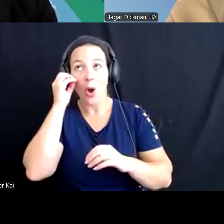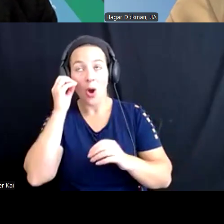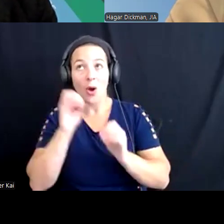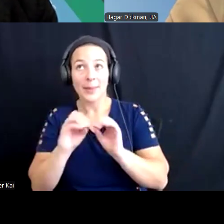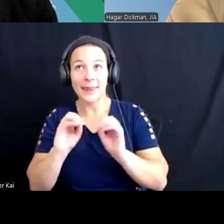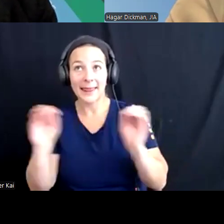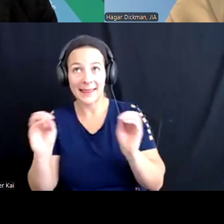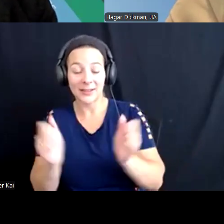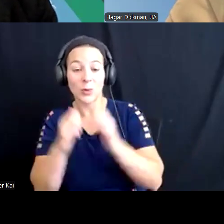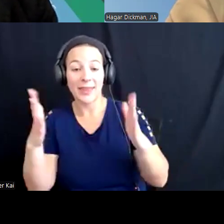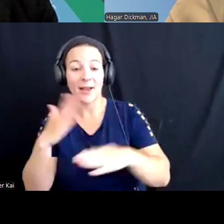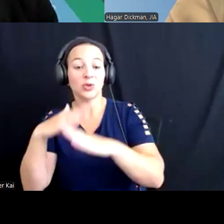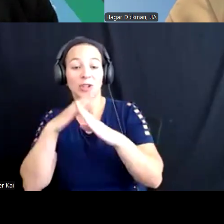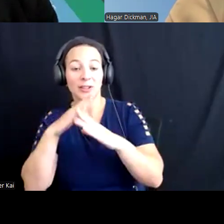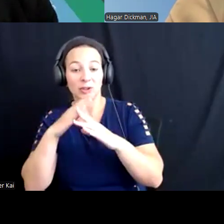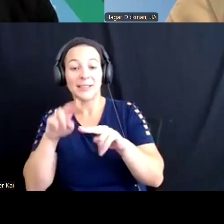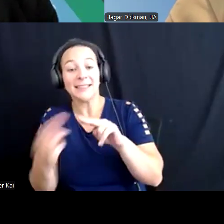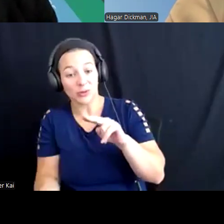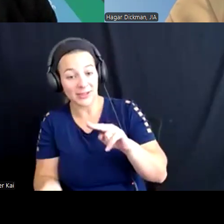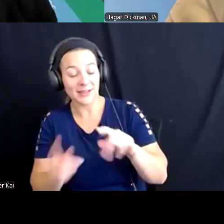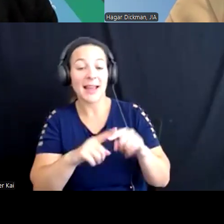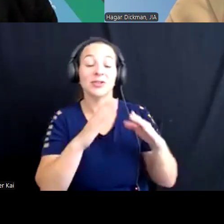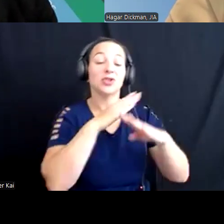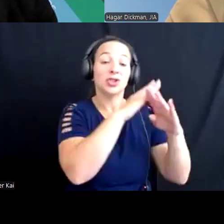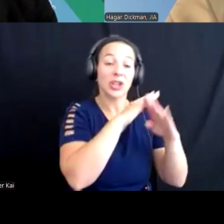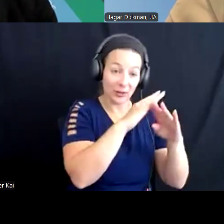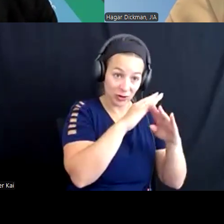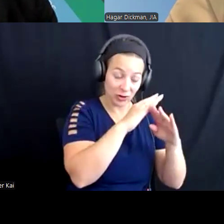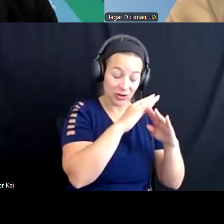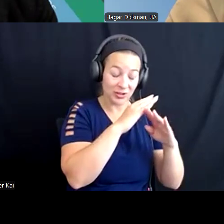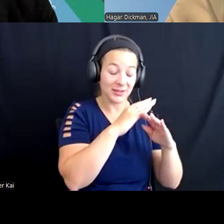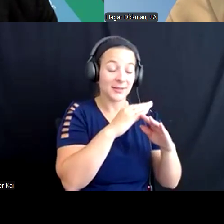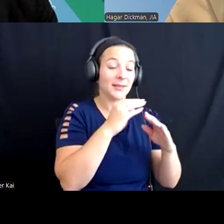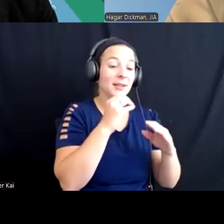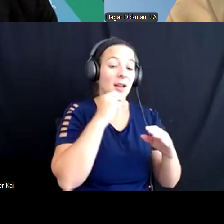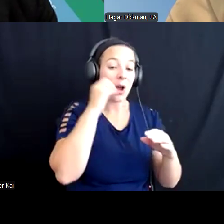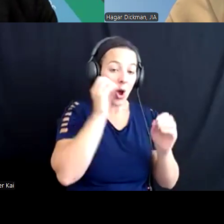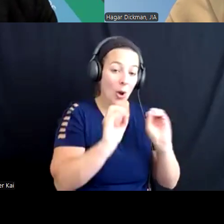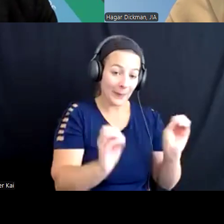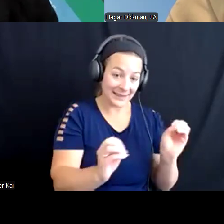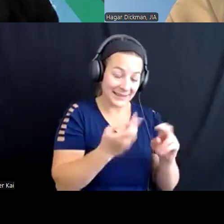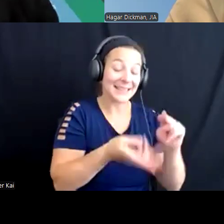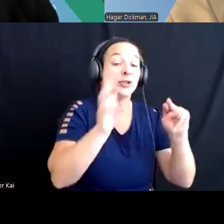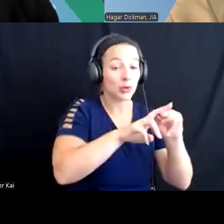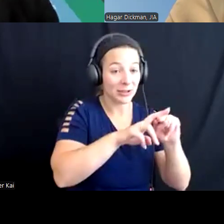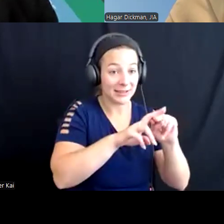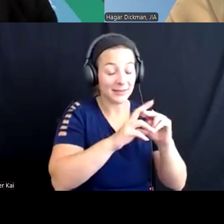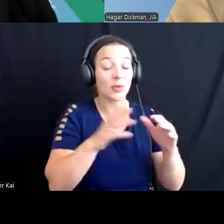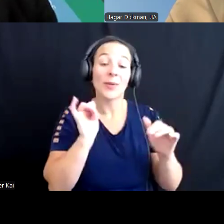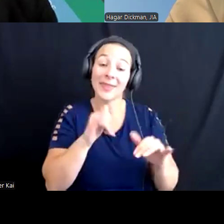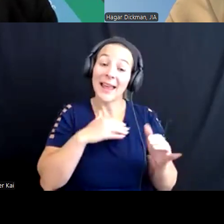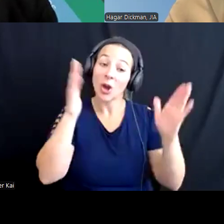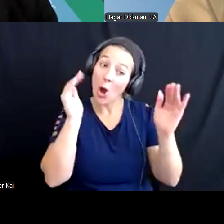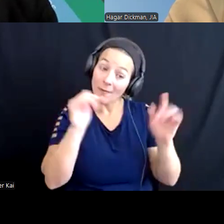8%, and sheltered homelessness increased 4.7%. Despite these hopeful gains, though,